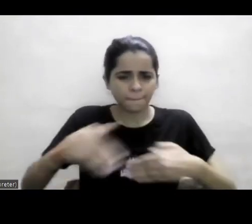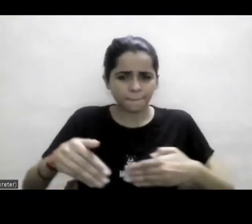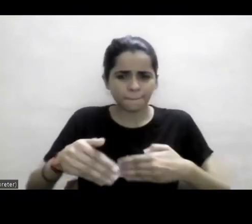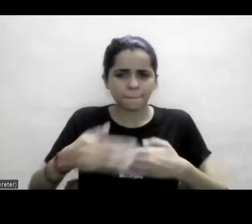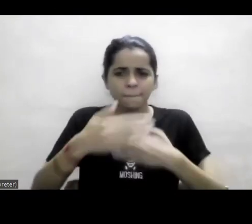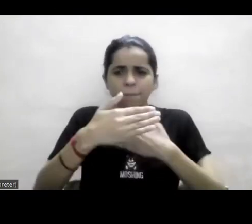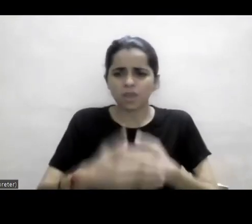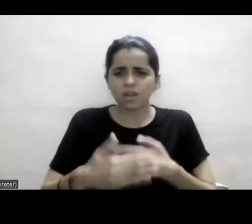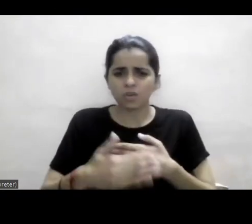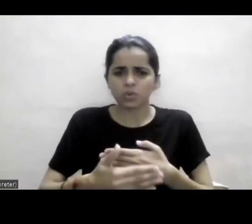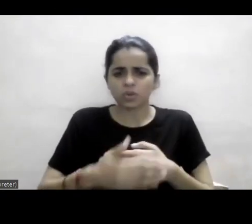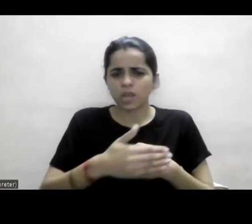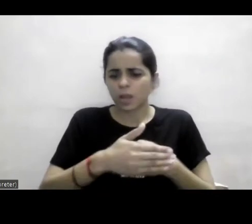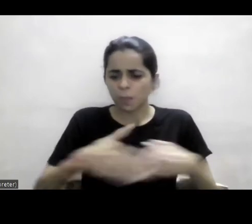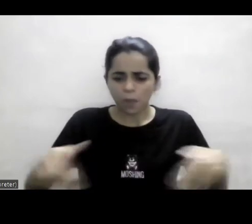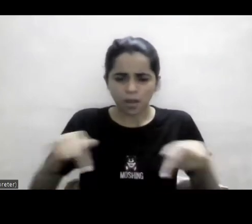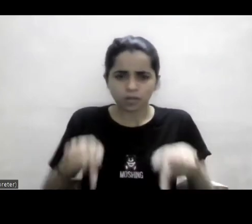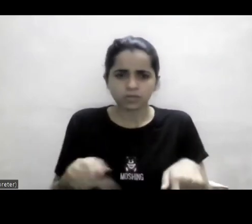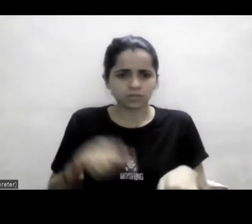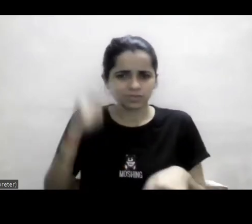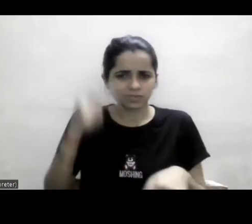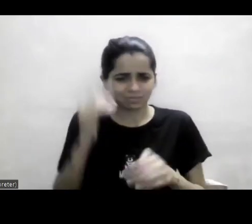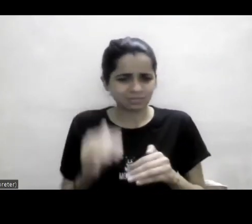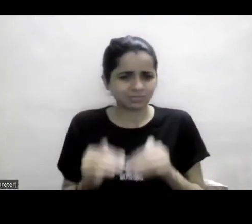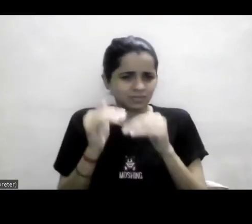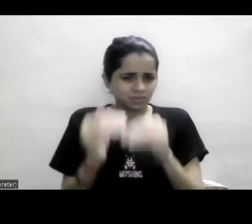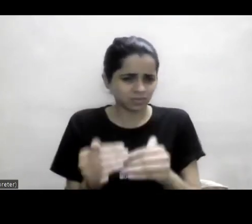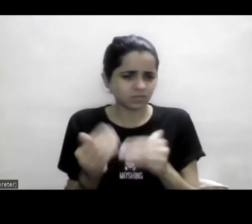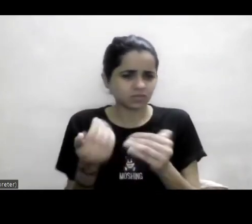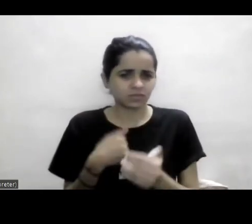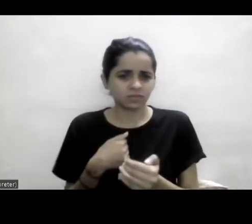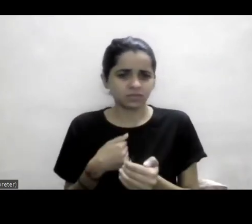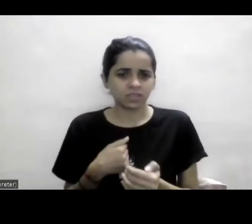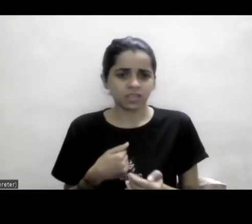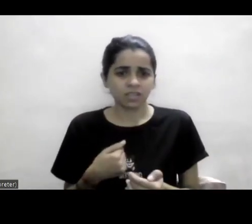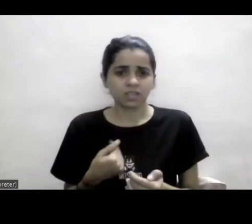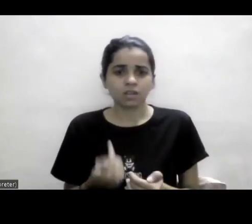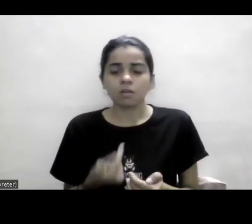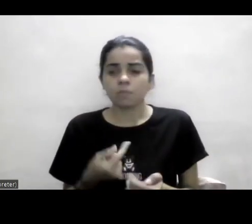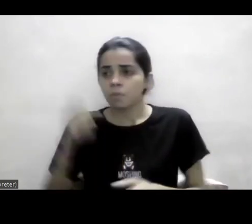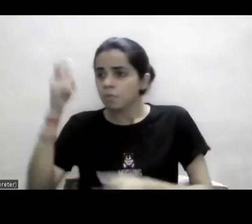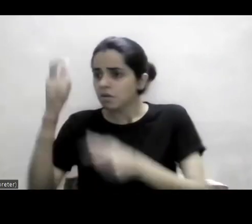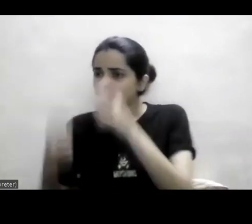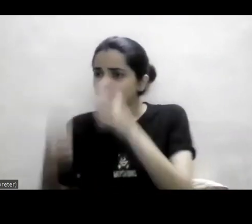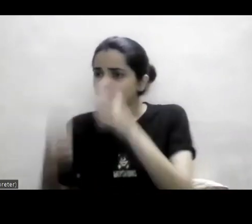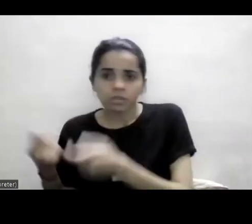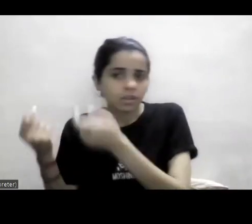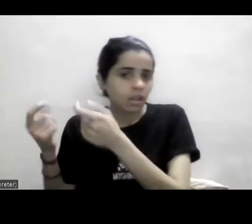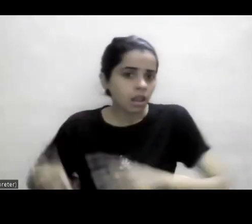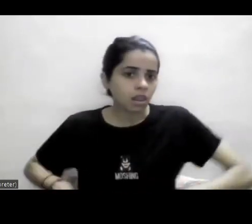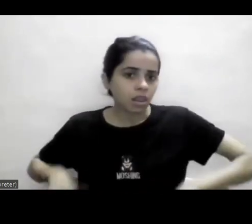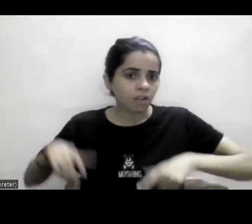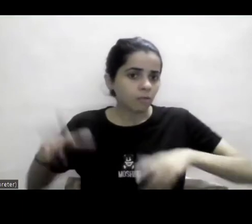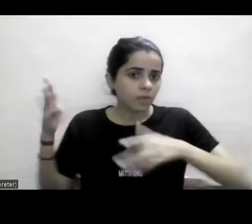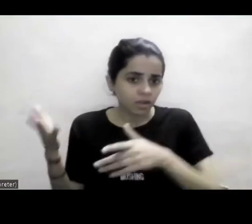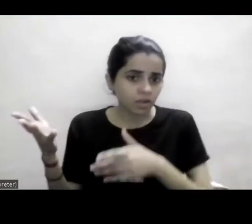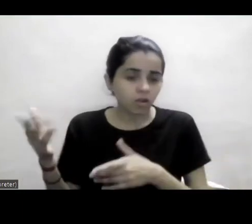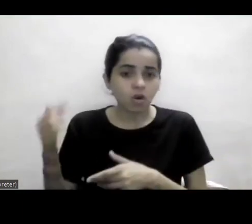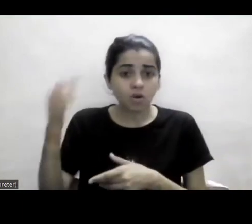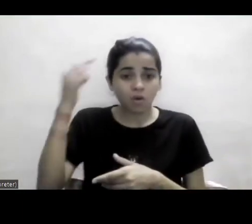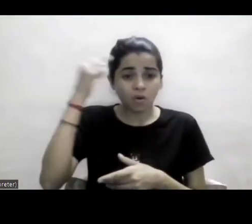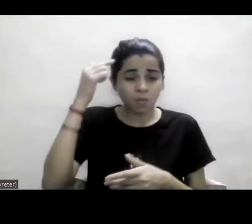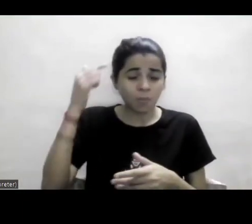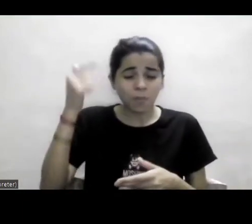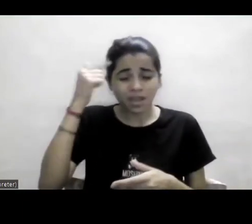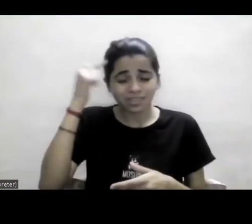So when we call somebody mentally unstable, when we call somebody mentally